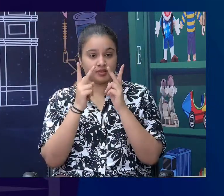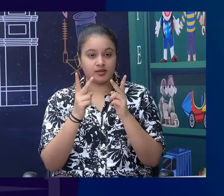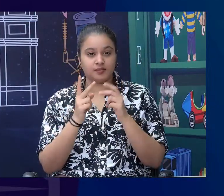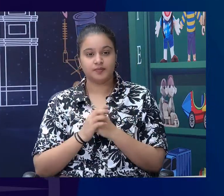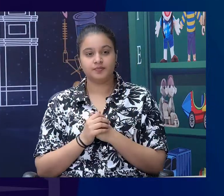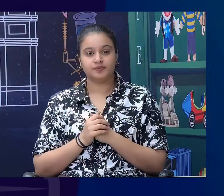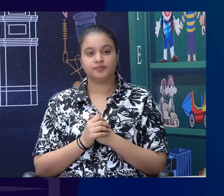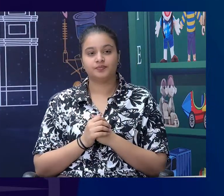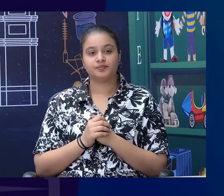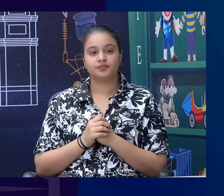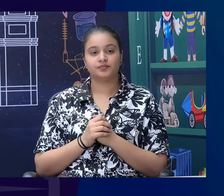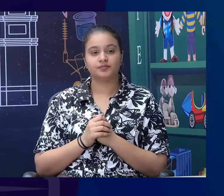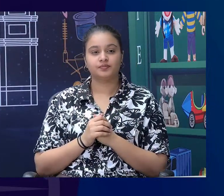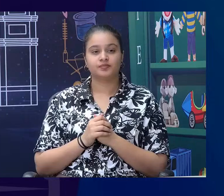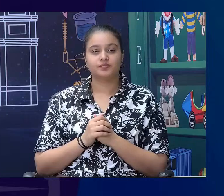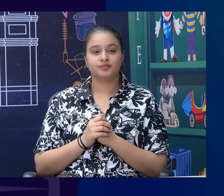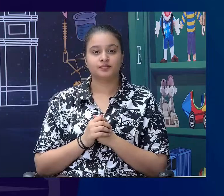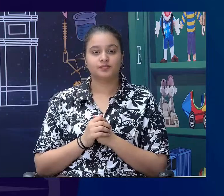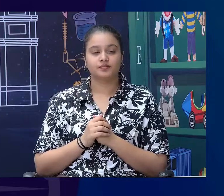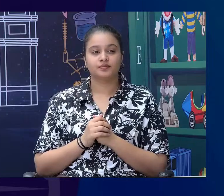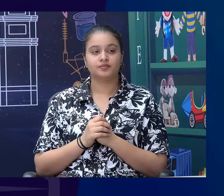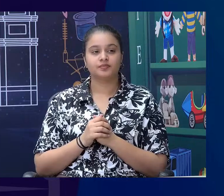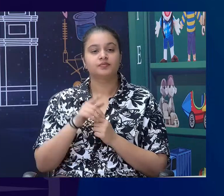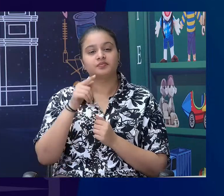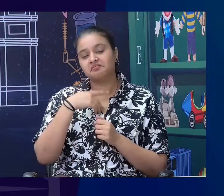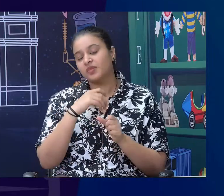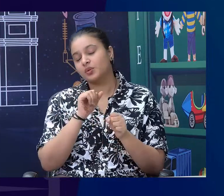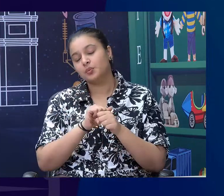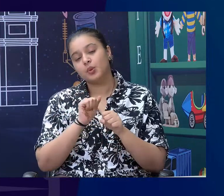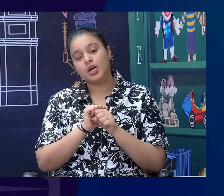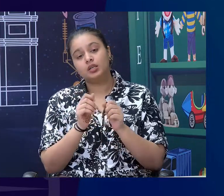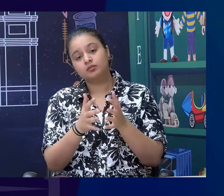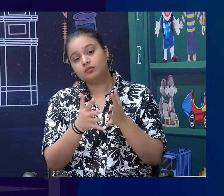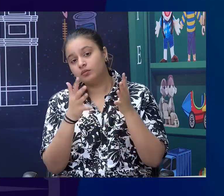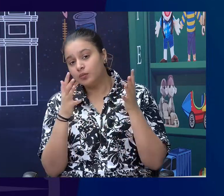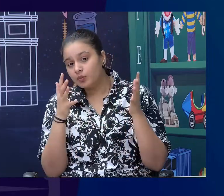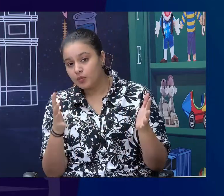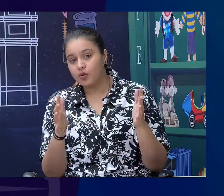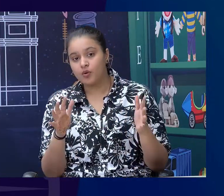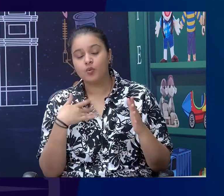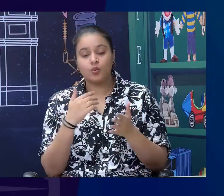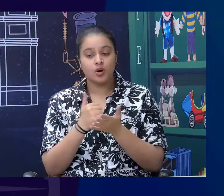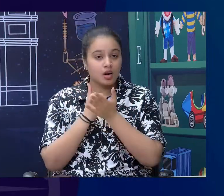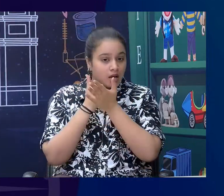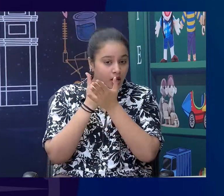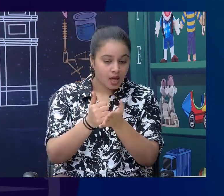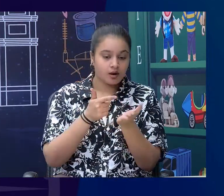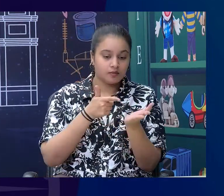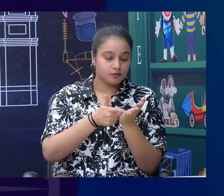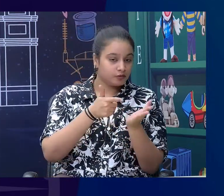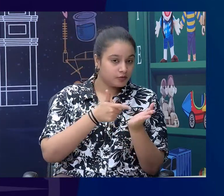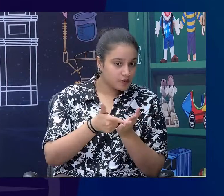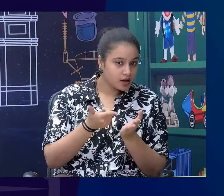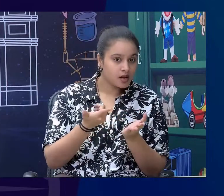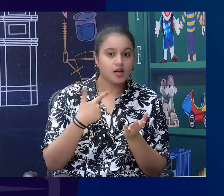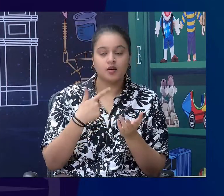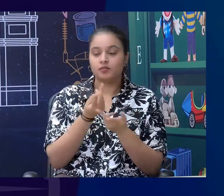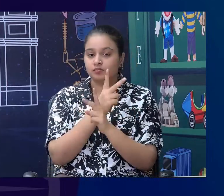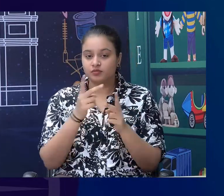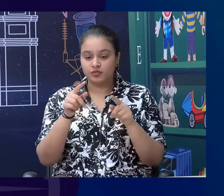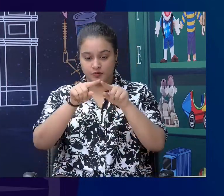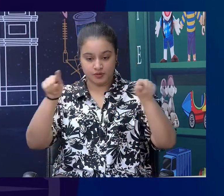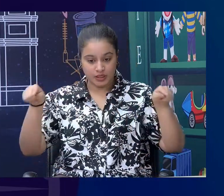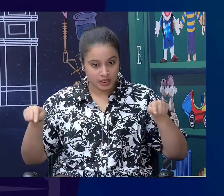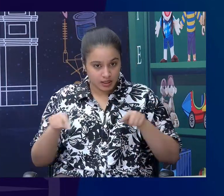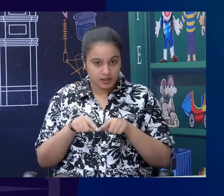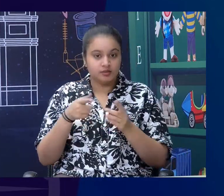screen, right? Yeah. So he works a lot. He has been helping us farm our lands, plow our fields,